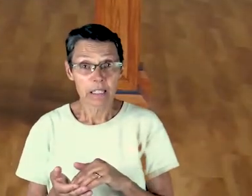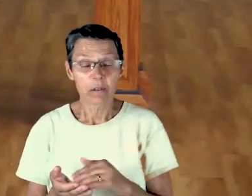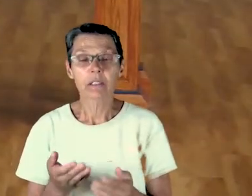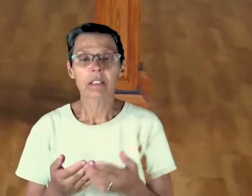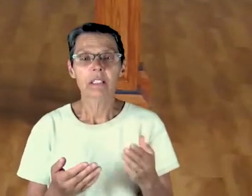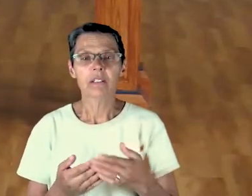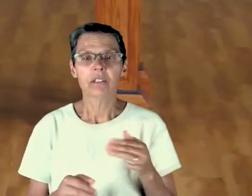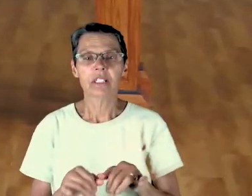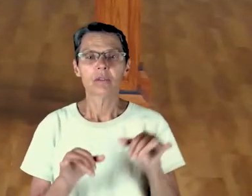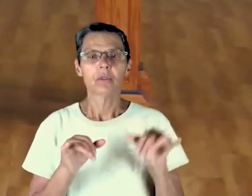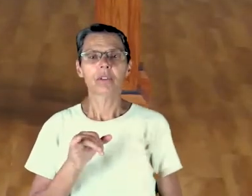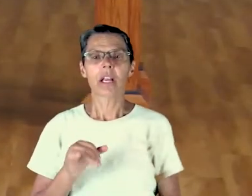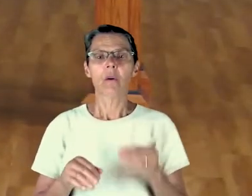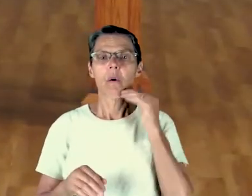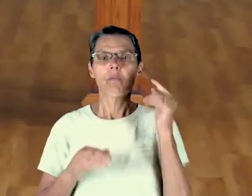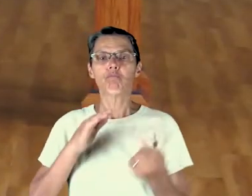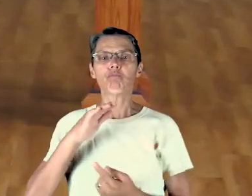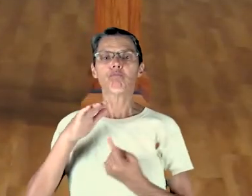to?